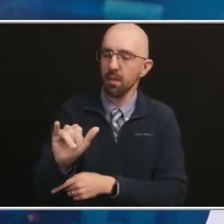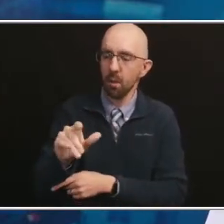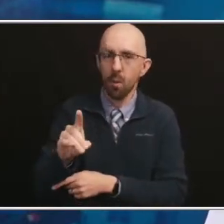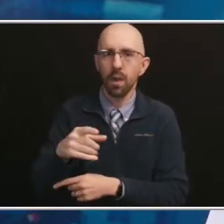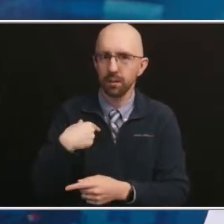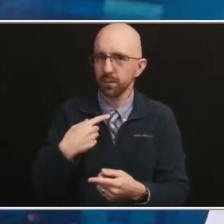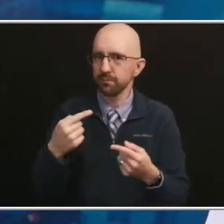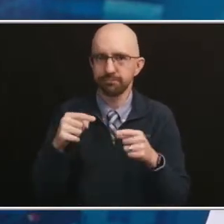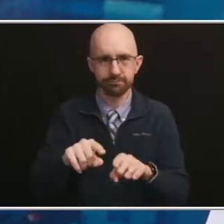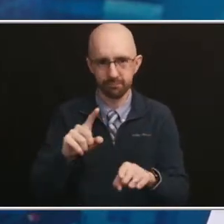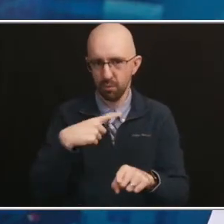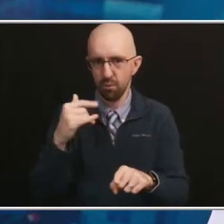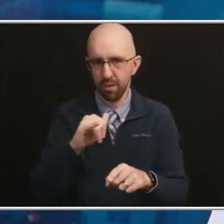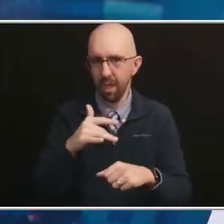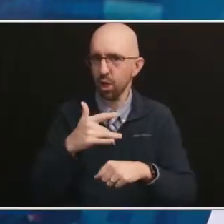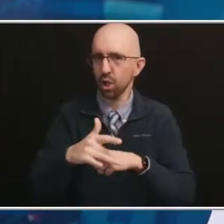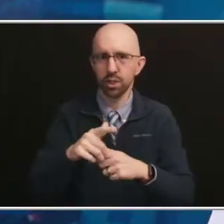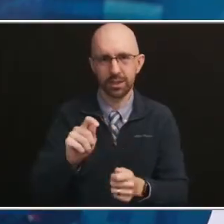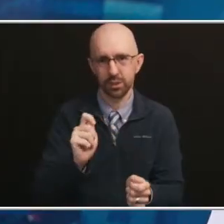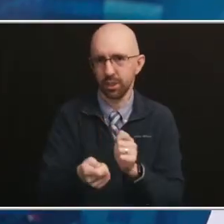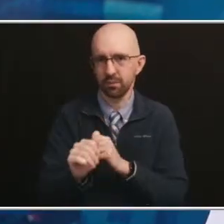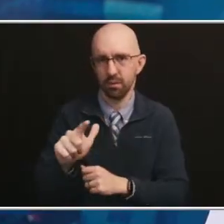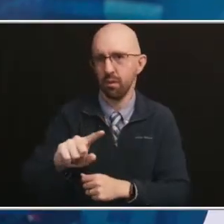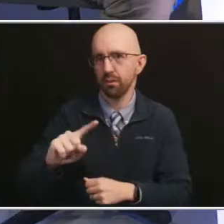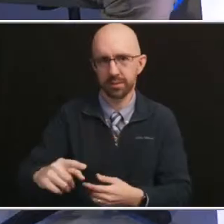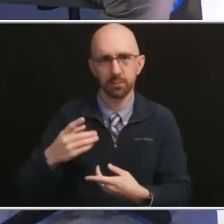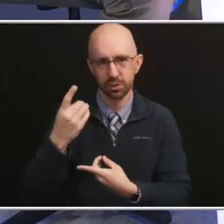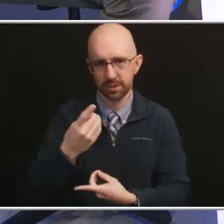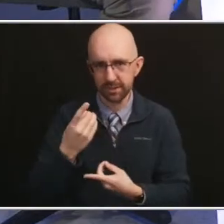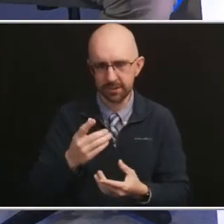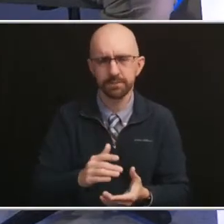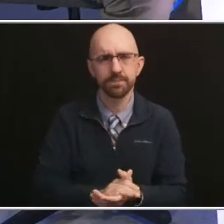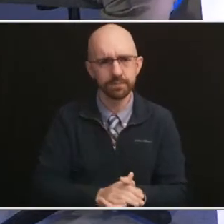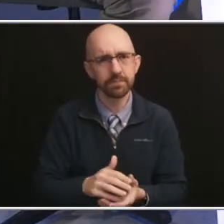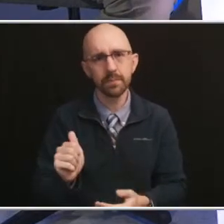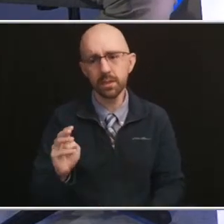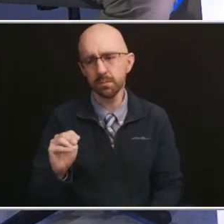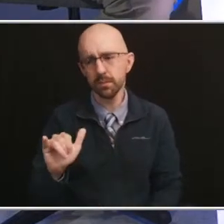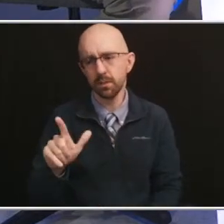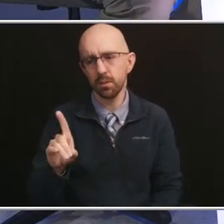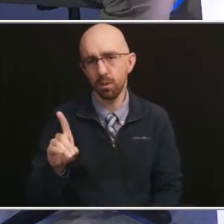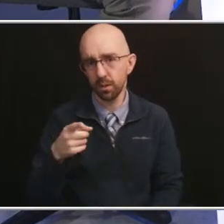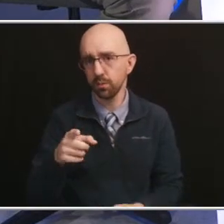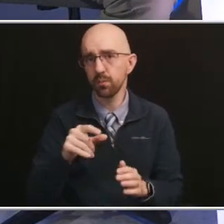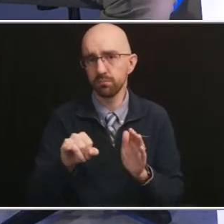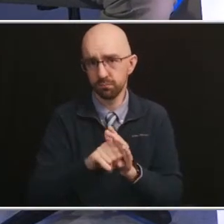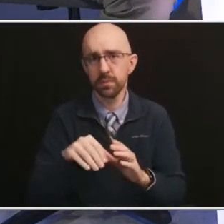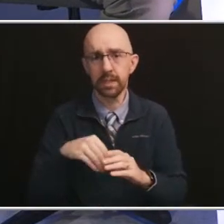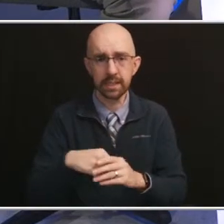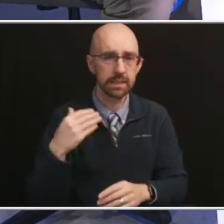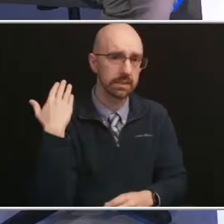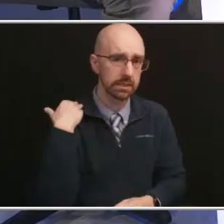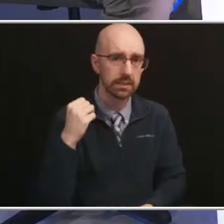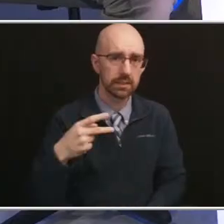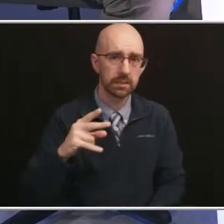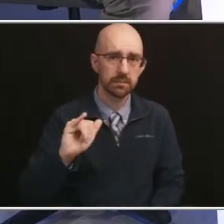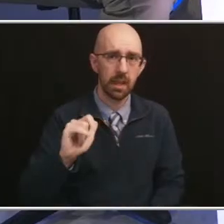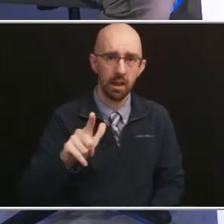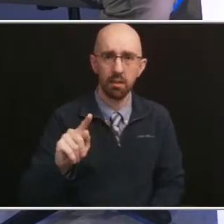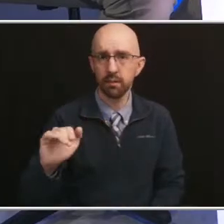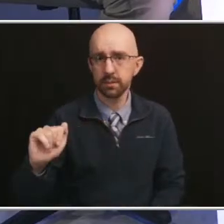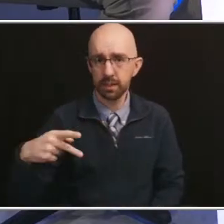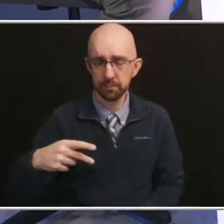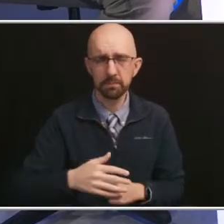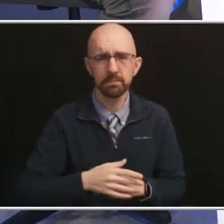like early changes of Alzheimer's disease. So it was the amyloid that you detected in the spinal tap. Dr. Townley, you're the